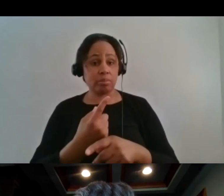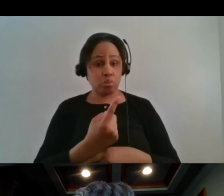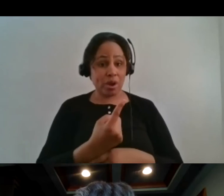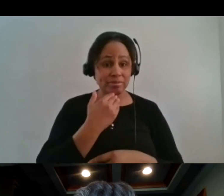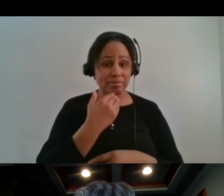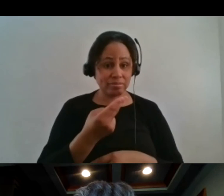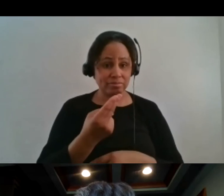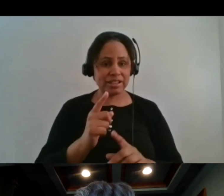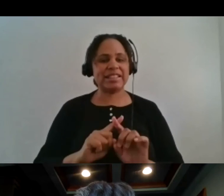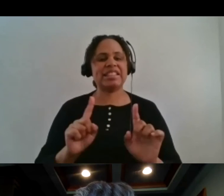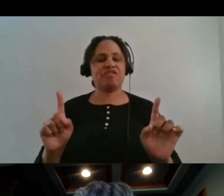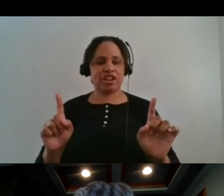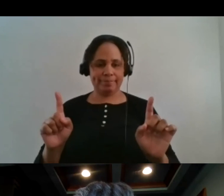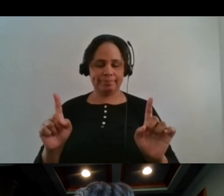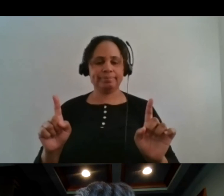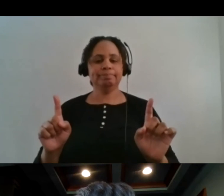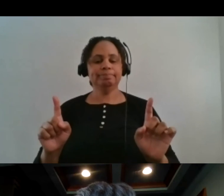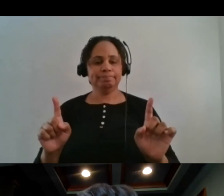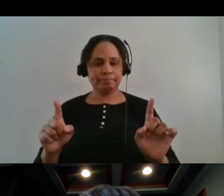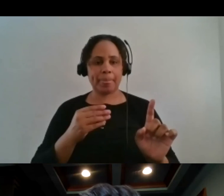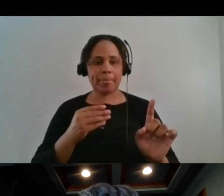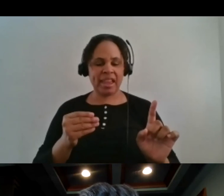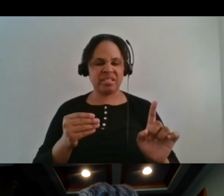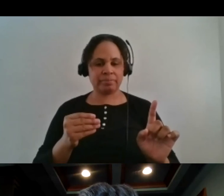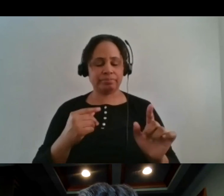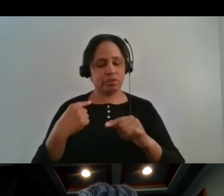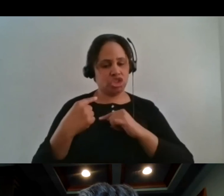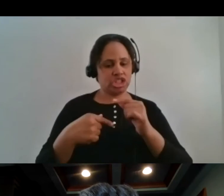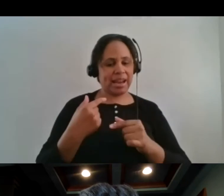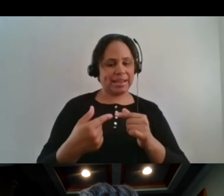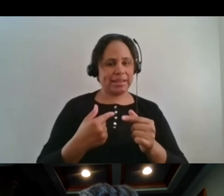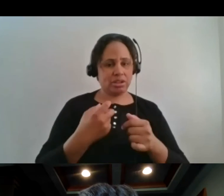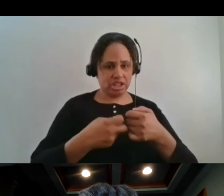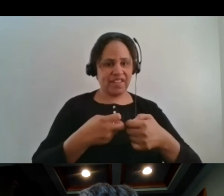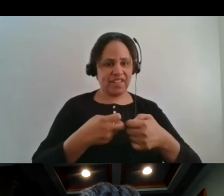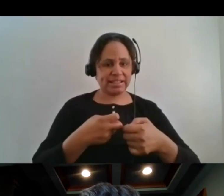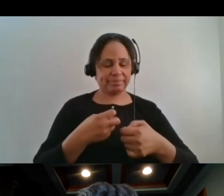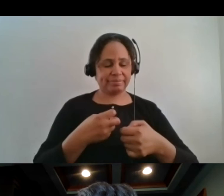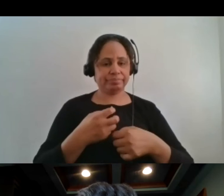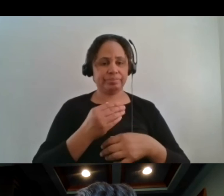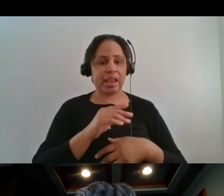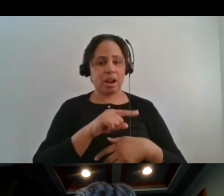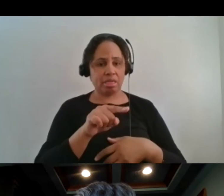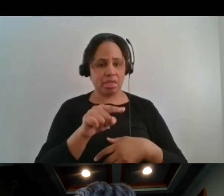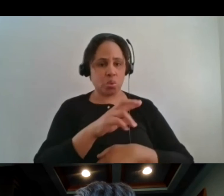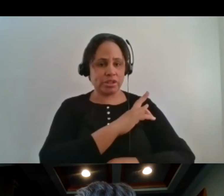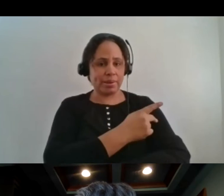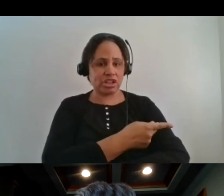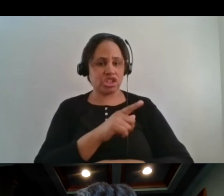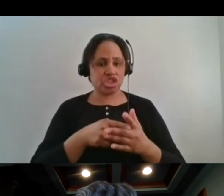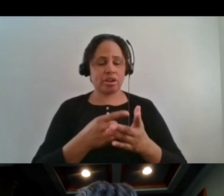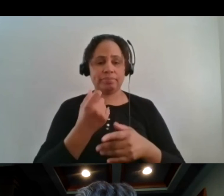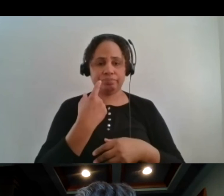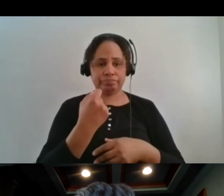different beast altogether. And there is a genetic defect, and those patients start off on insulin at